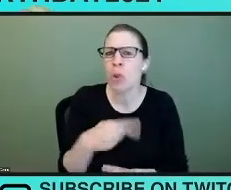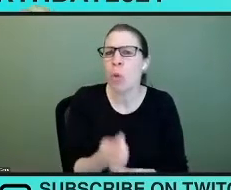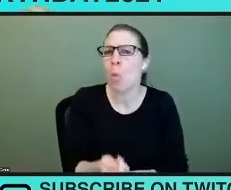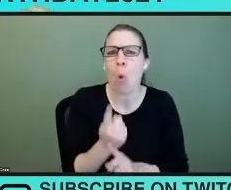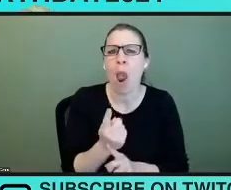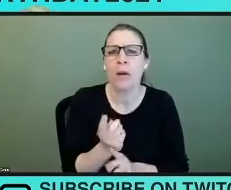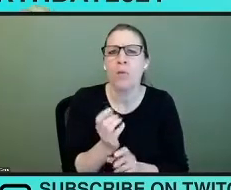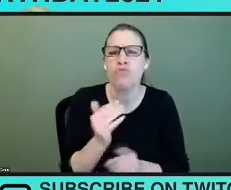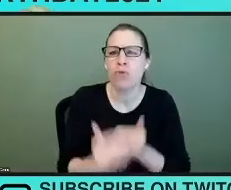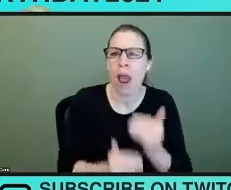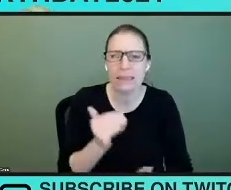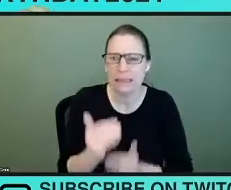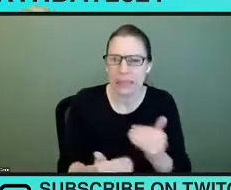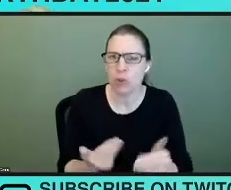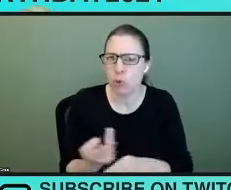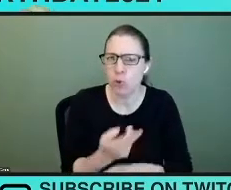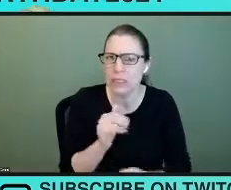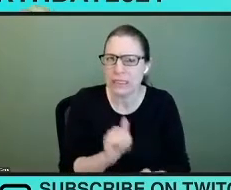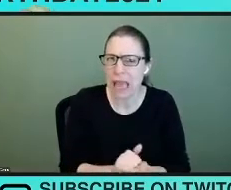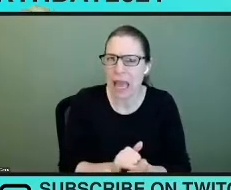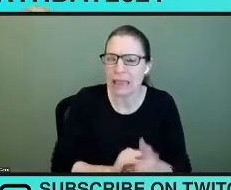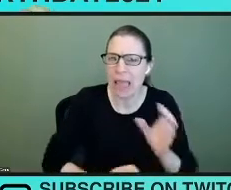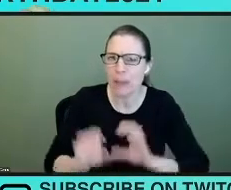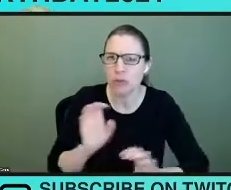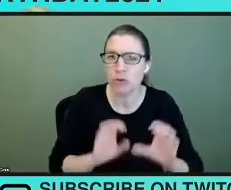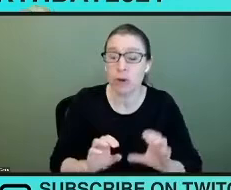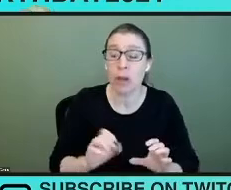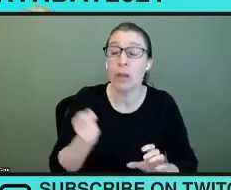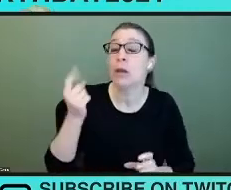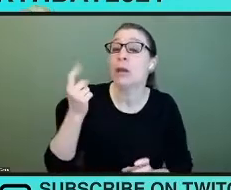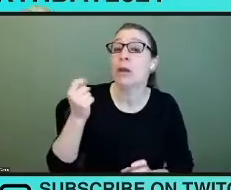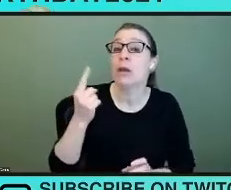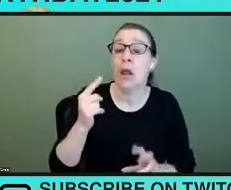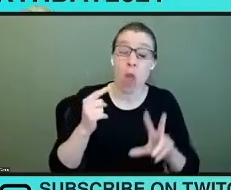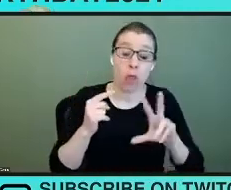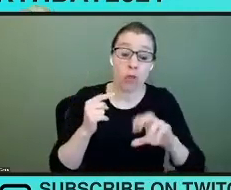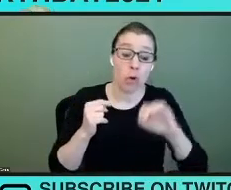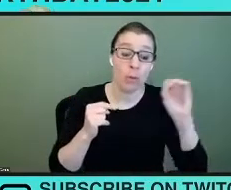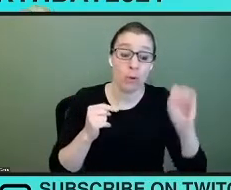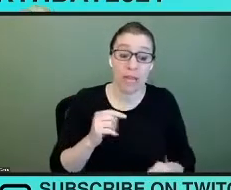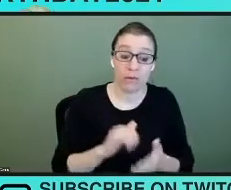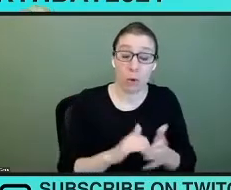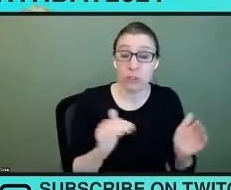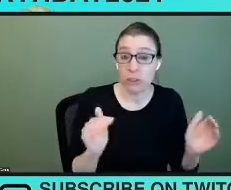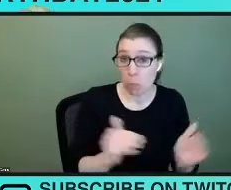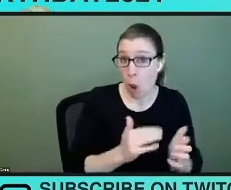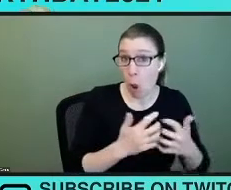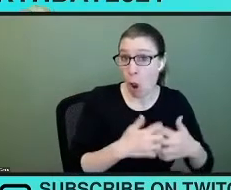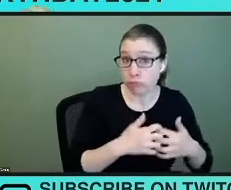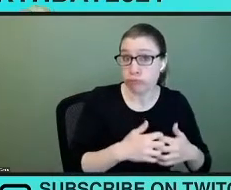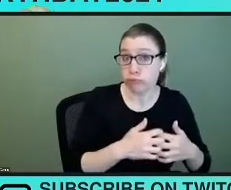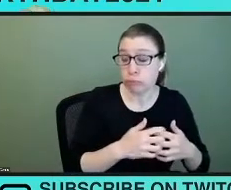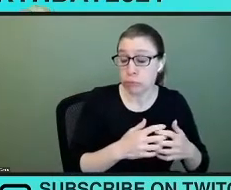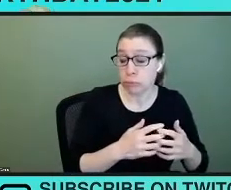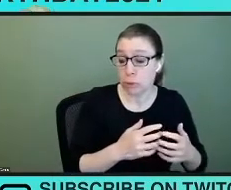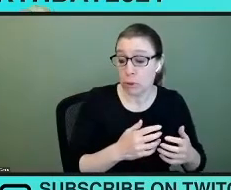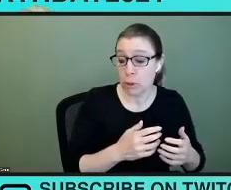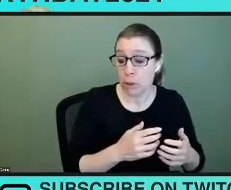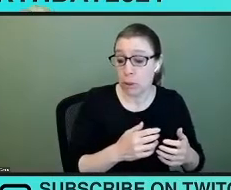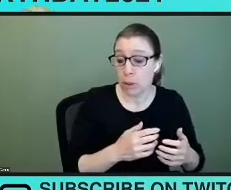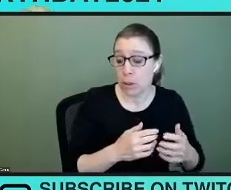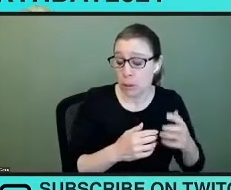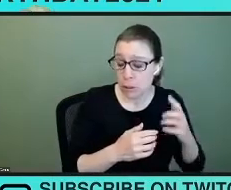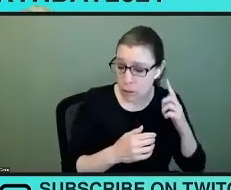electrochemistry to produce 30% of this small molecule that is used to produce nylon, which we have been looking into